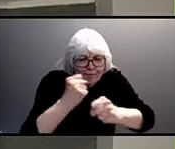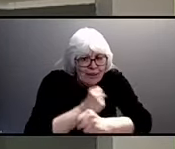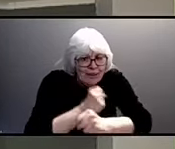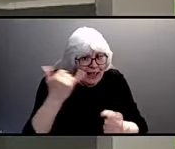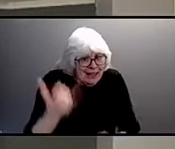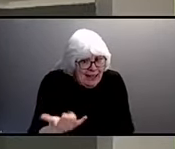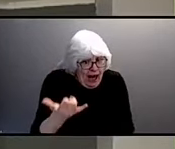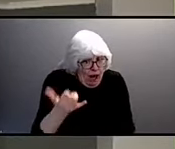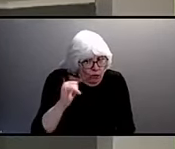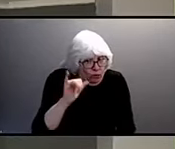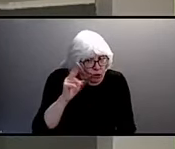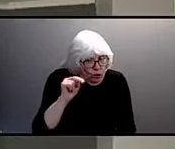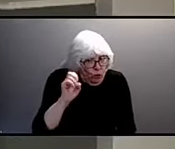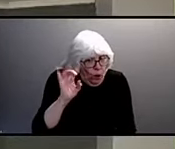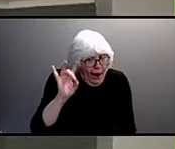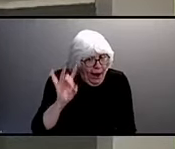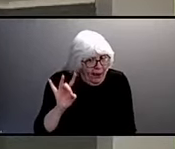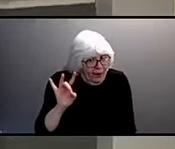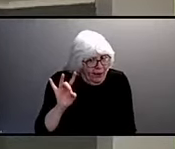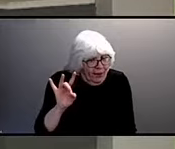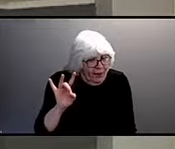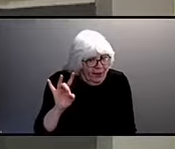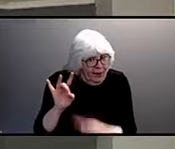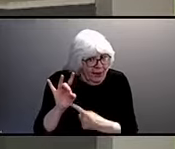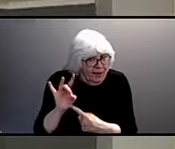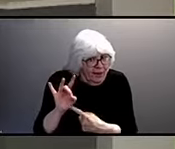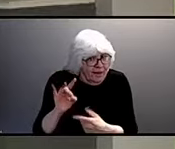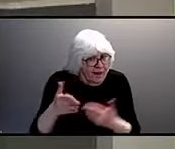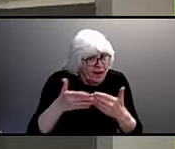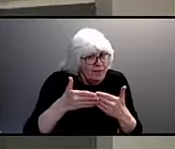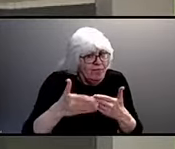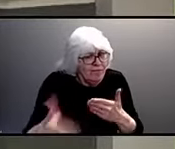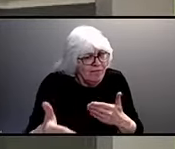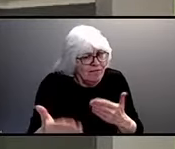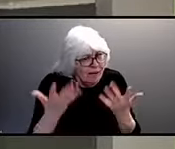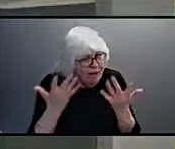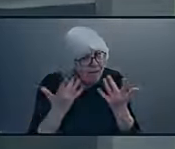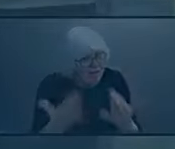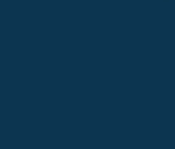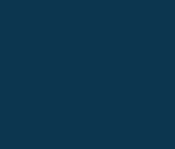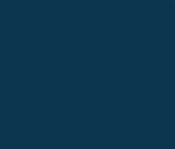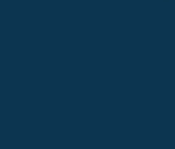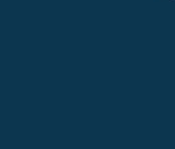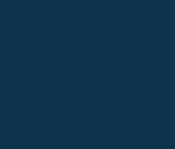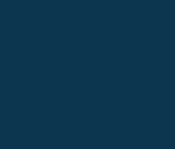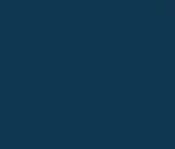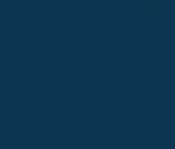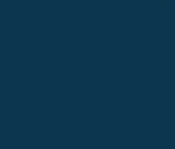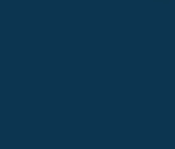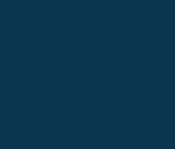We got a lot of fire season ahead. Be careful out there. Thank you.